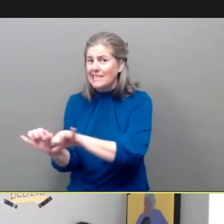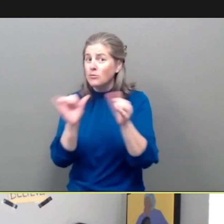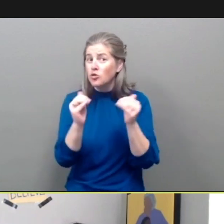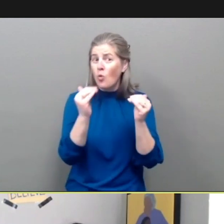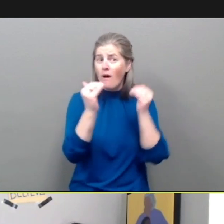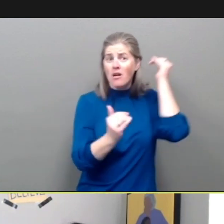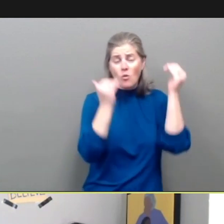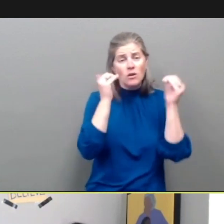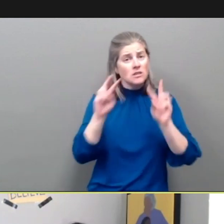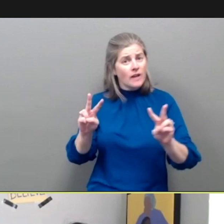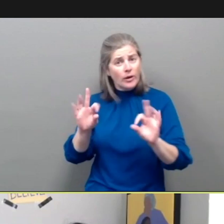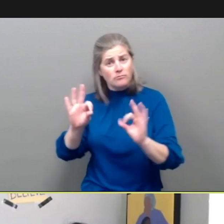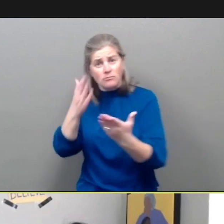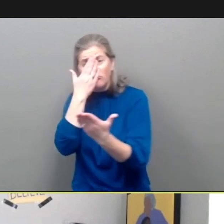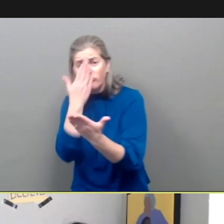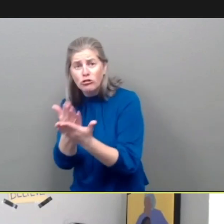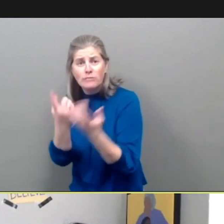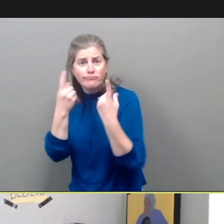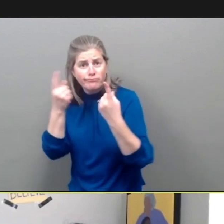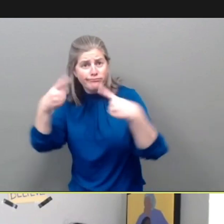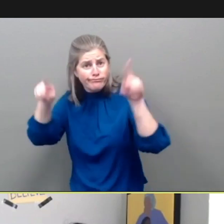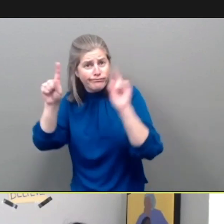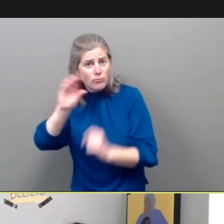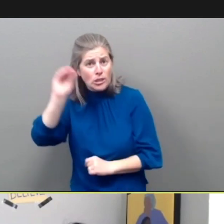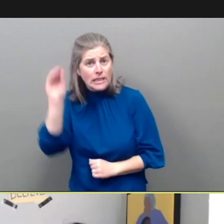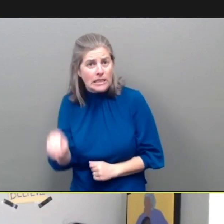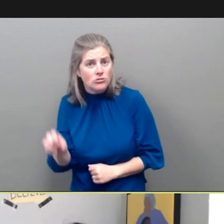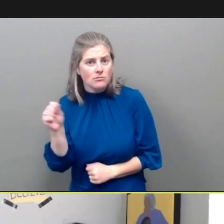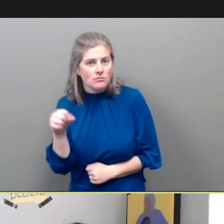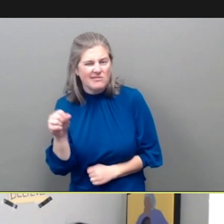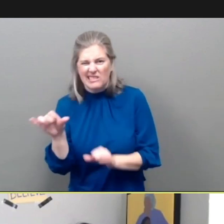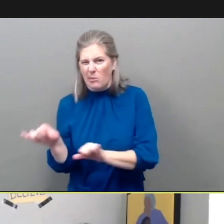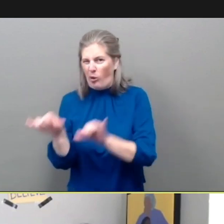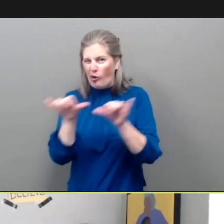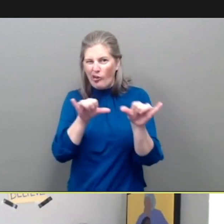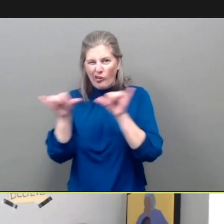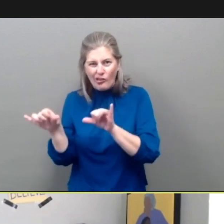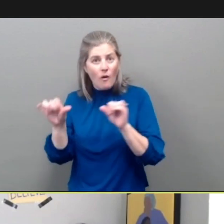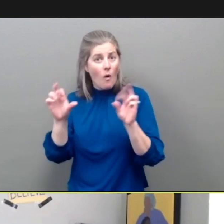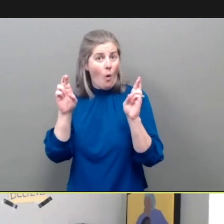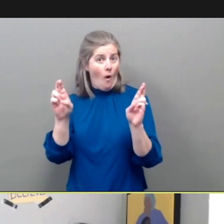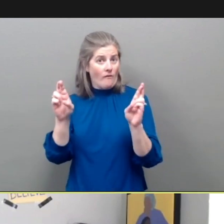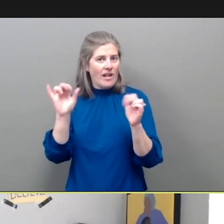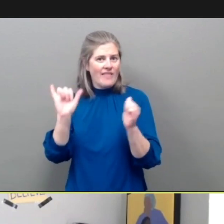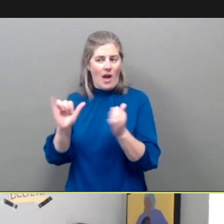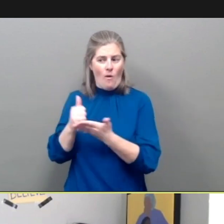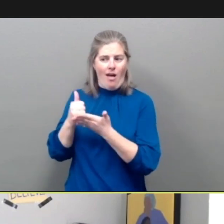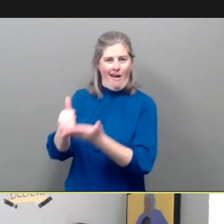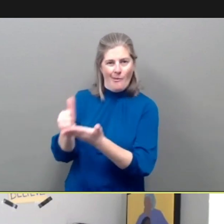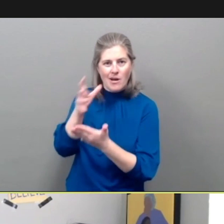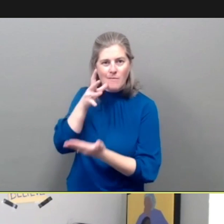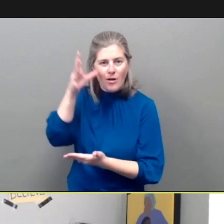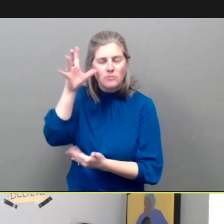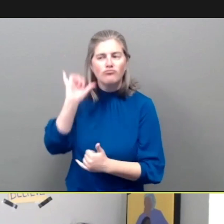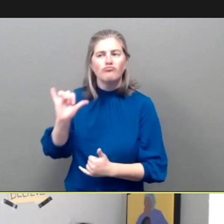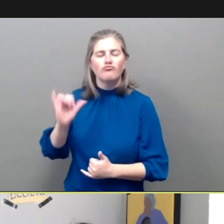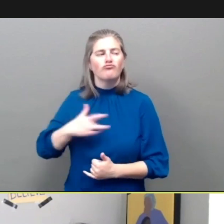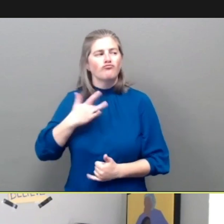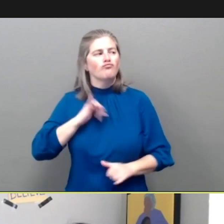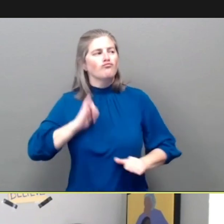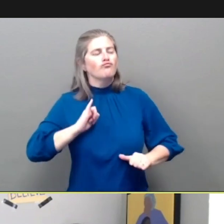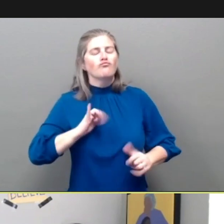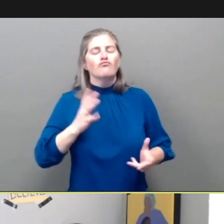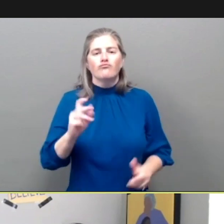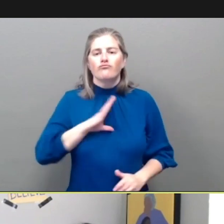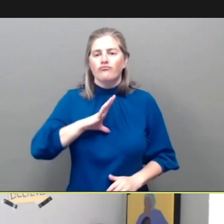very good effectiveness rate. And so hopefully that would help parents who are on the